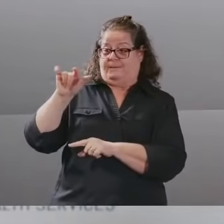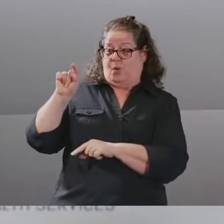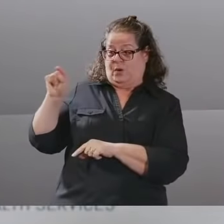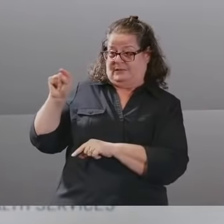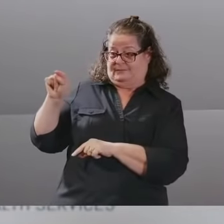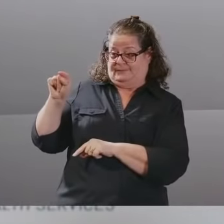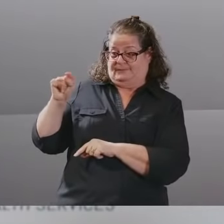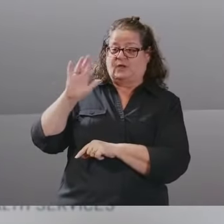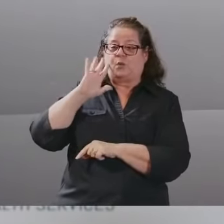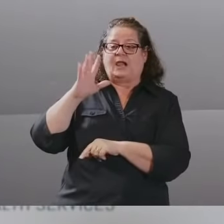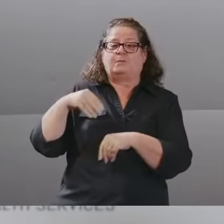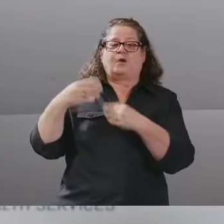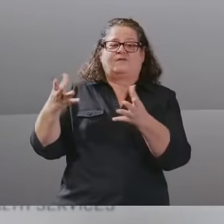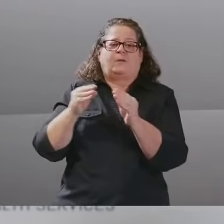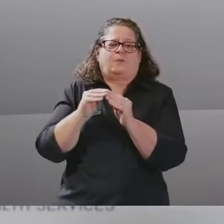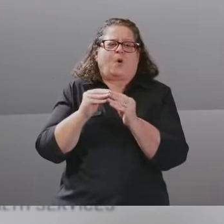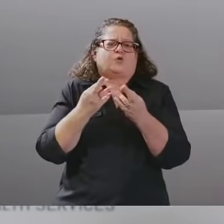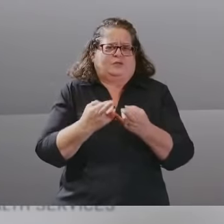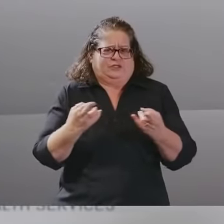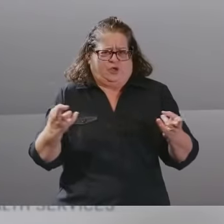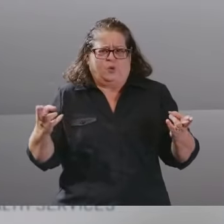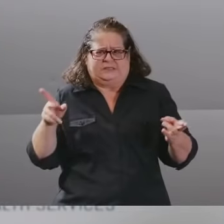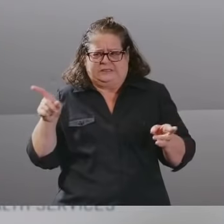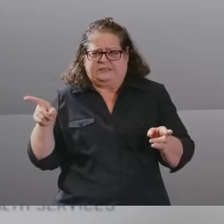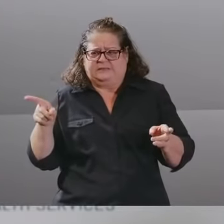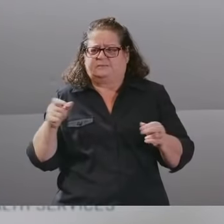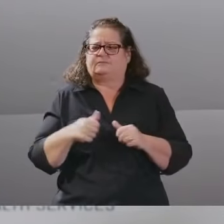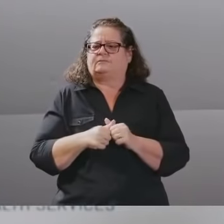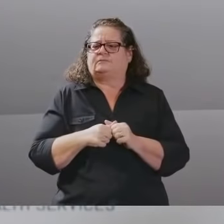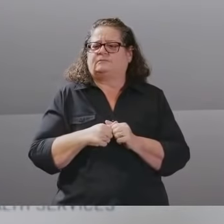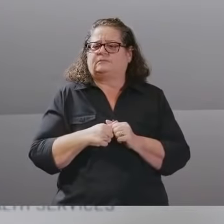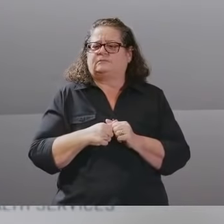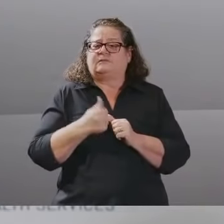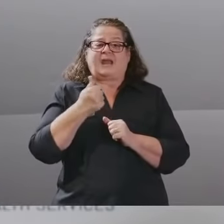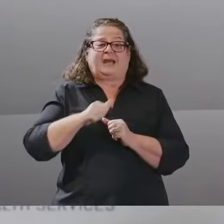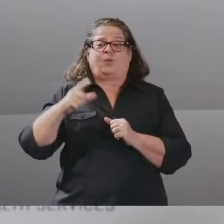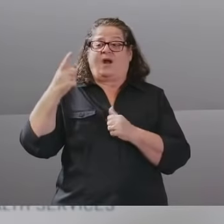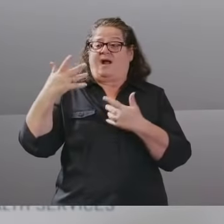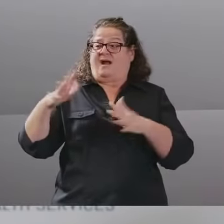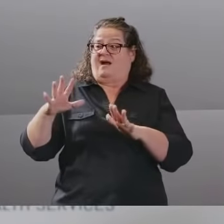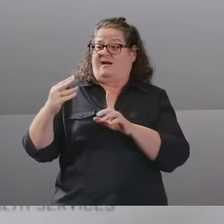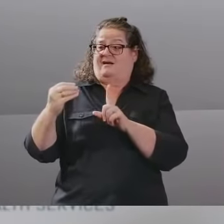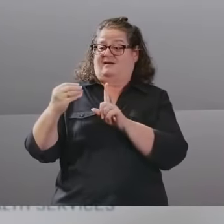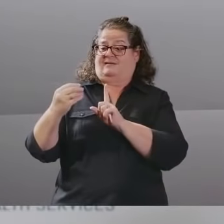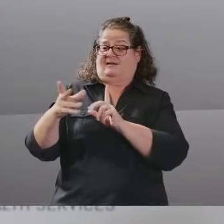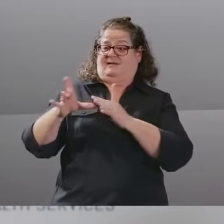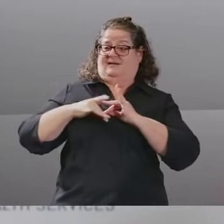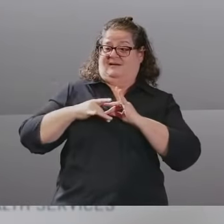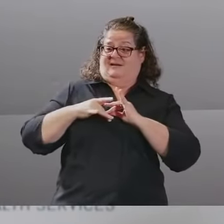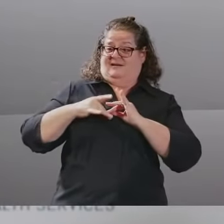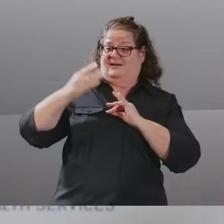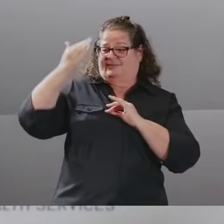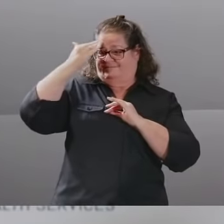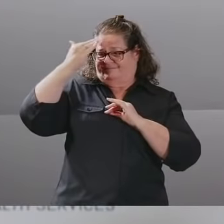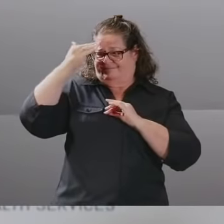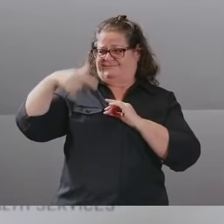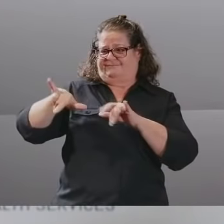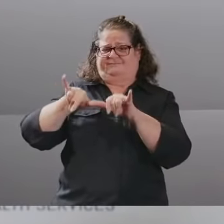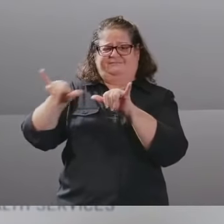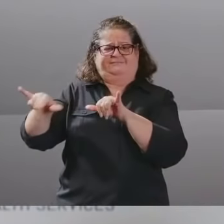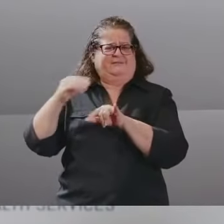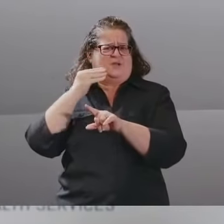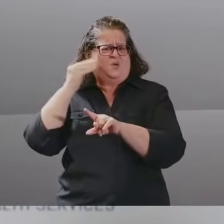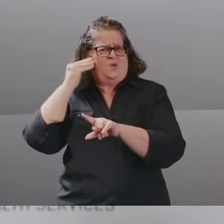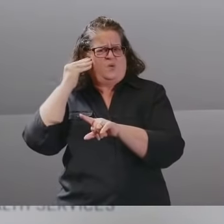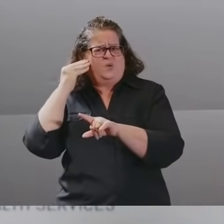resources. And of course, we expect anyone that's been exposed to the virus to quarantine. We believe that if there's testing